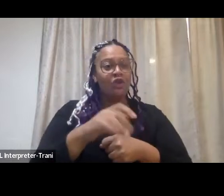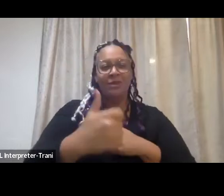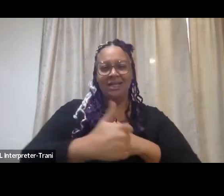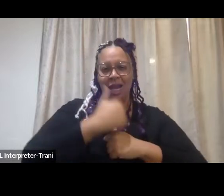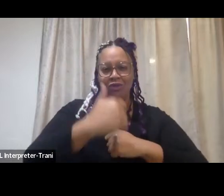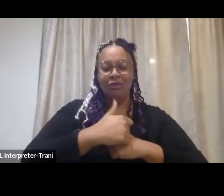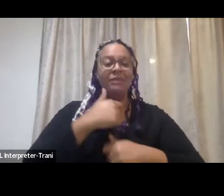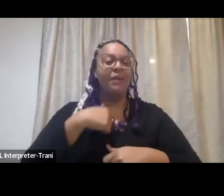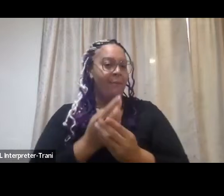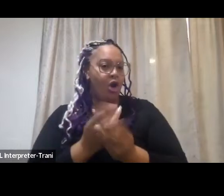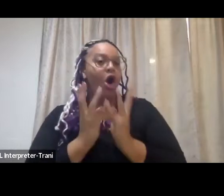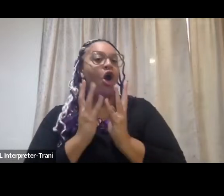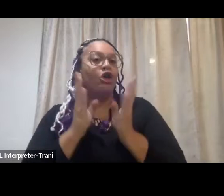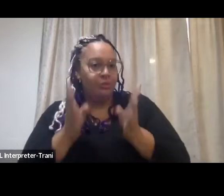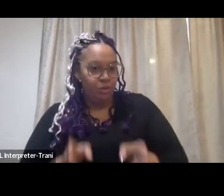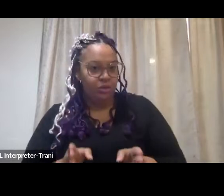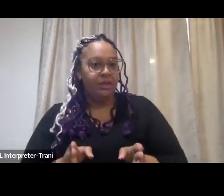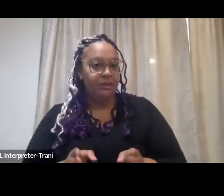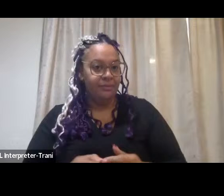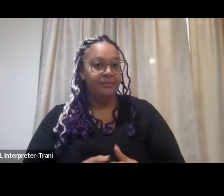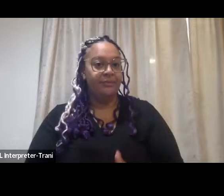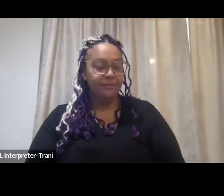person.